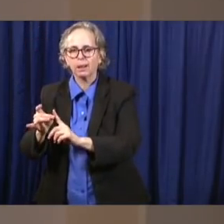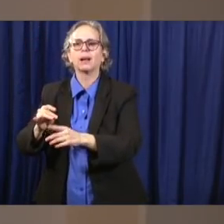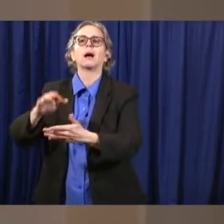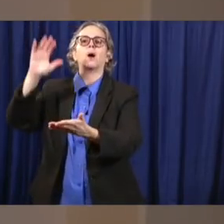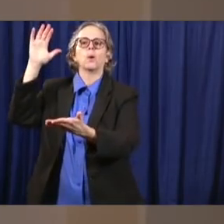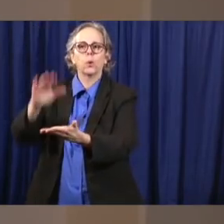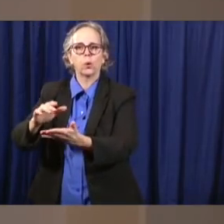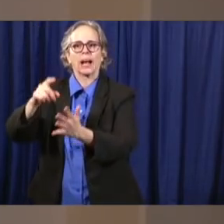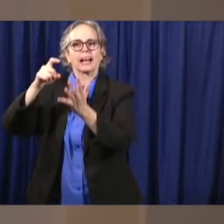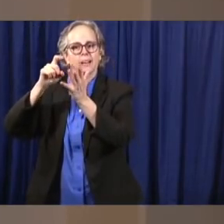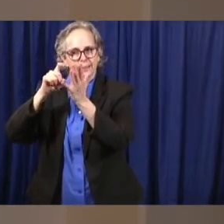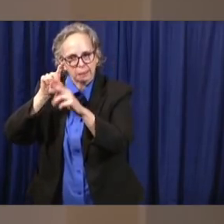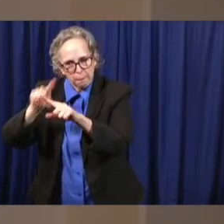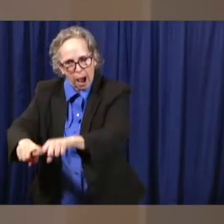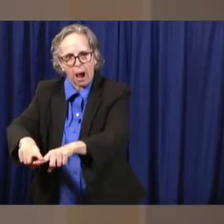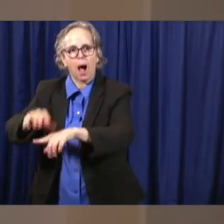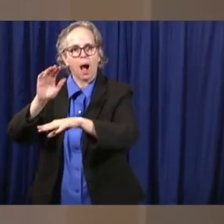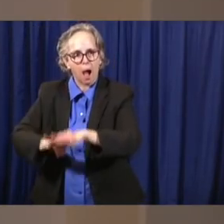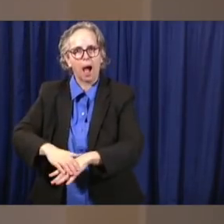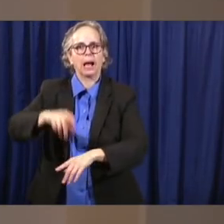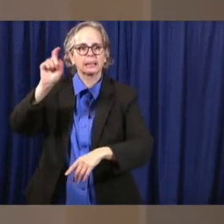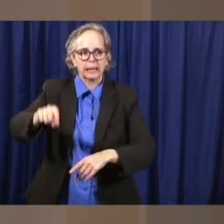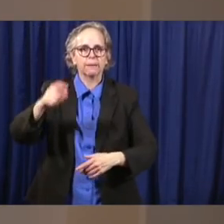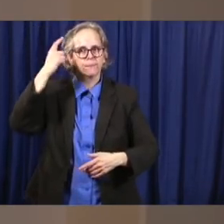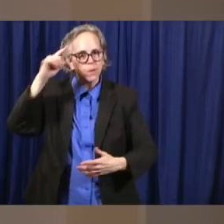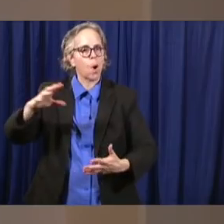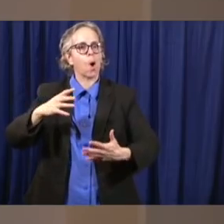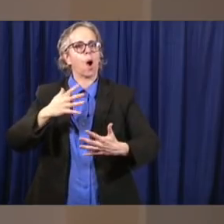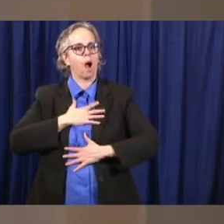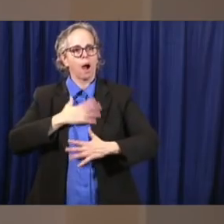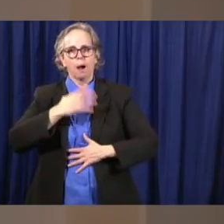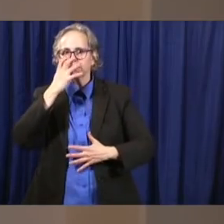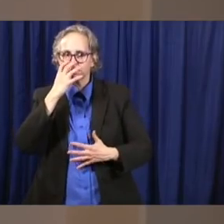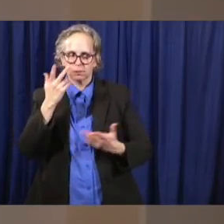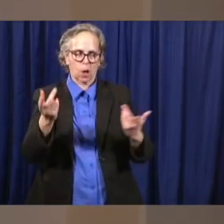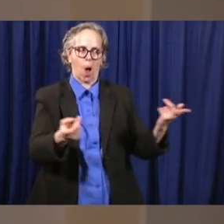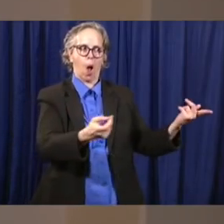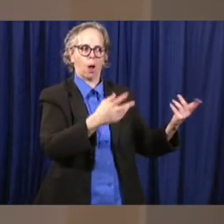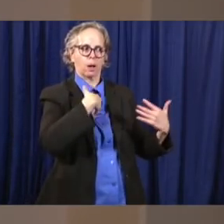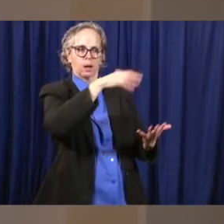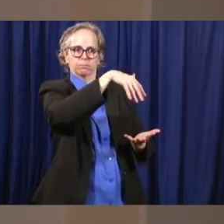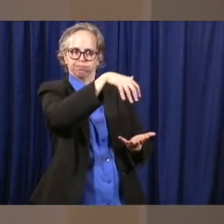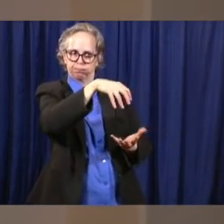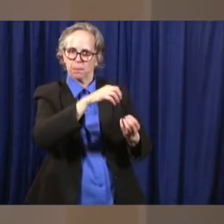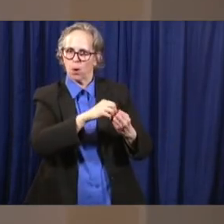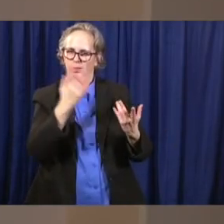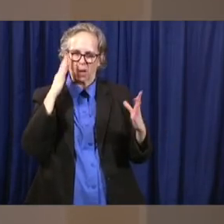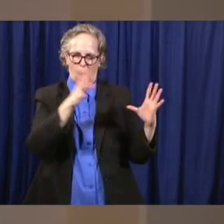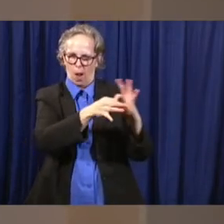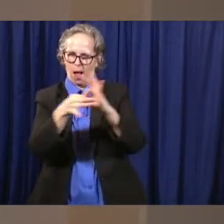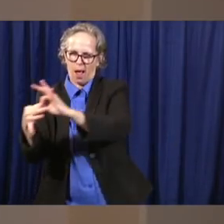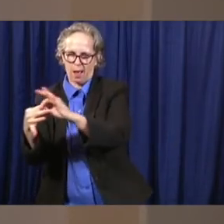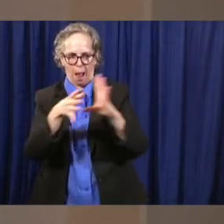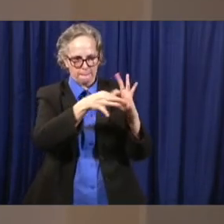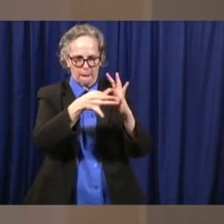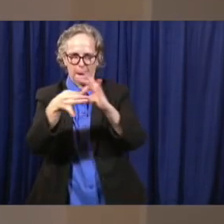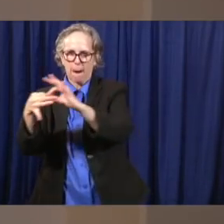So all of those issues contribute to the solution, which we are working on all